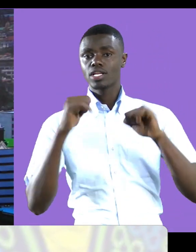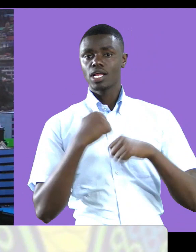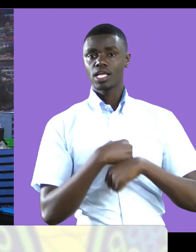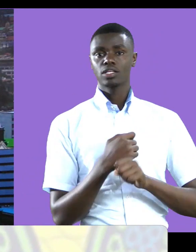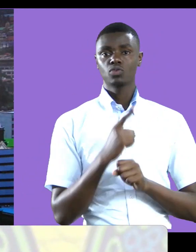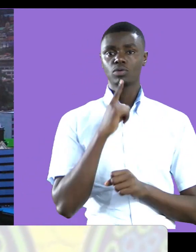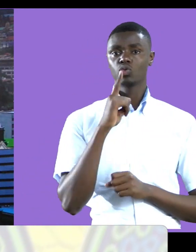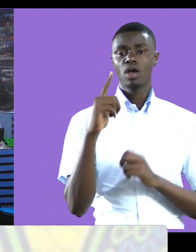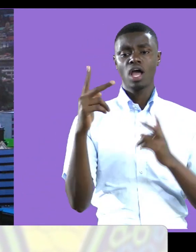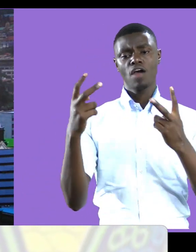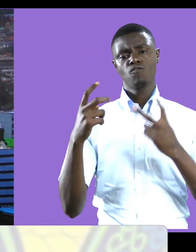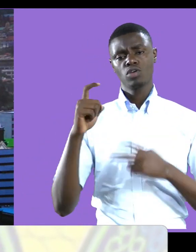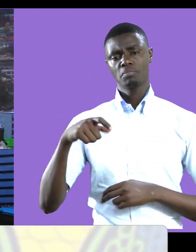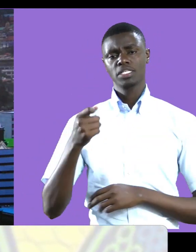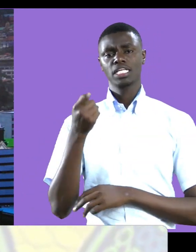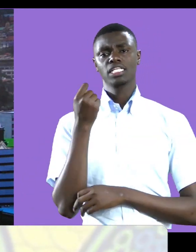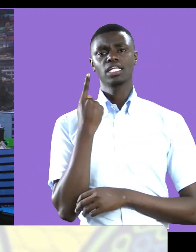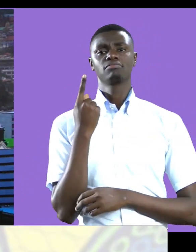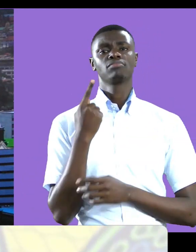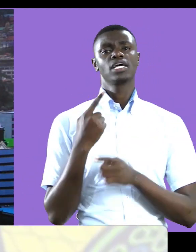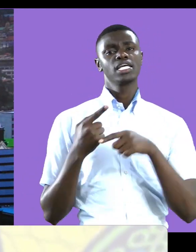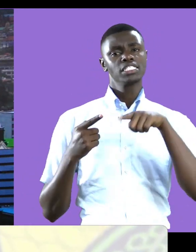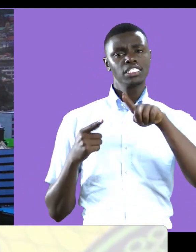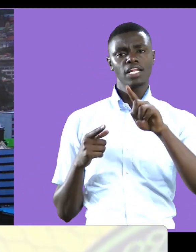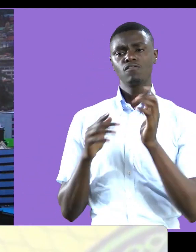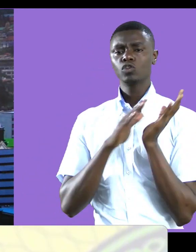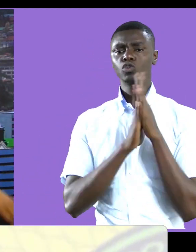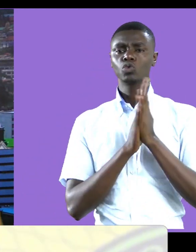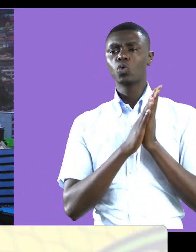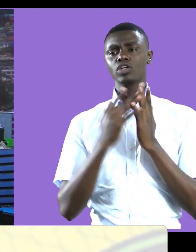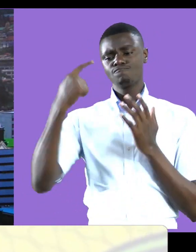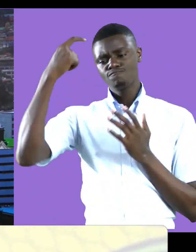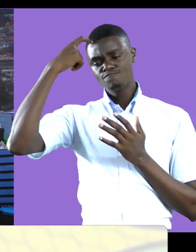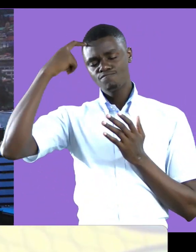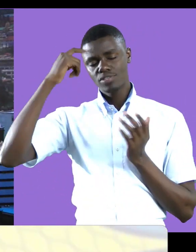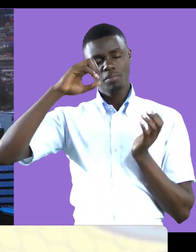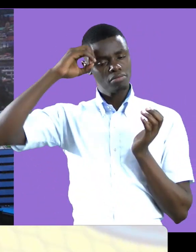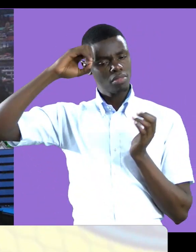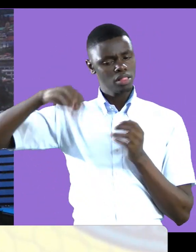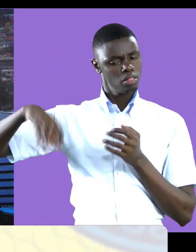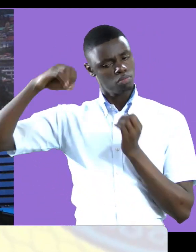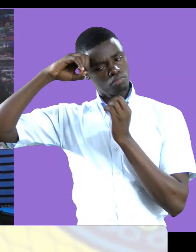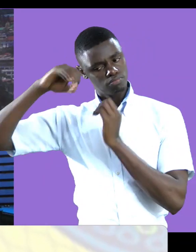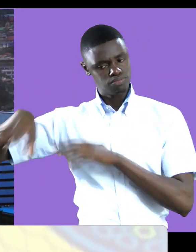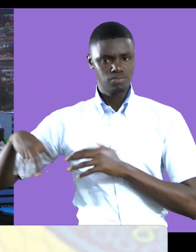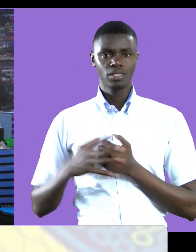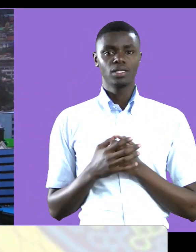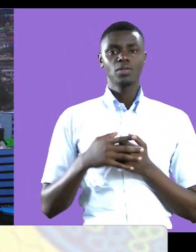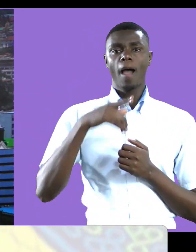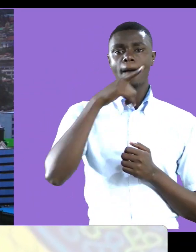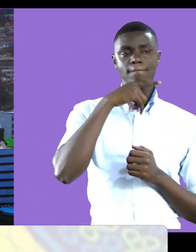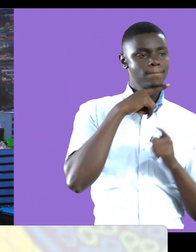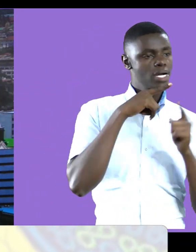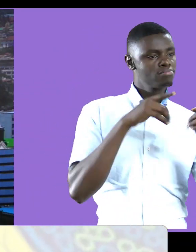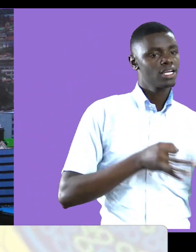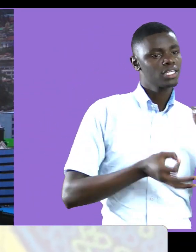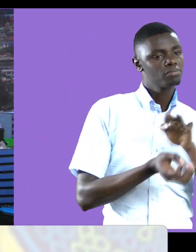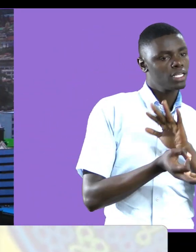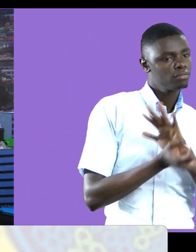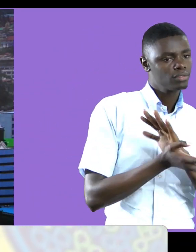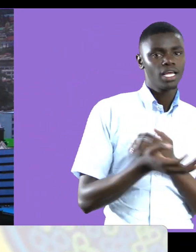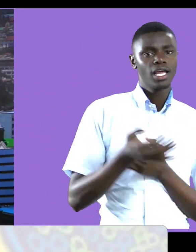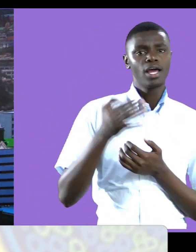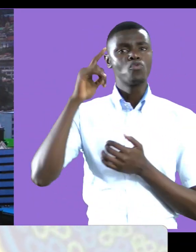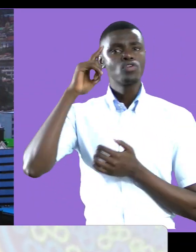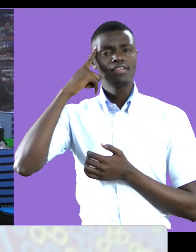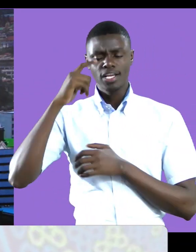get to understand. Achana na wewe sasa hii, hizo stories zote zinazokuwa kichwa wacha. Sasa tuende na Bill. Mr. Man, hebu chapia. where unafili